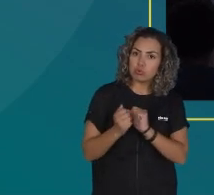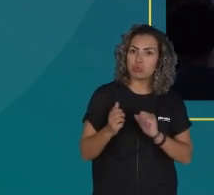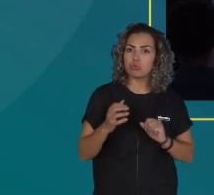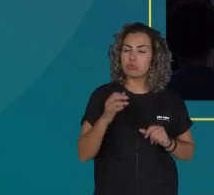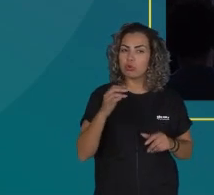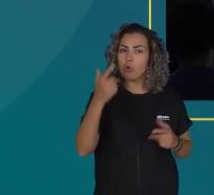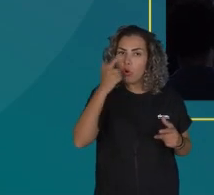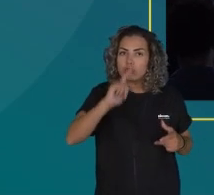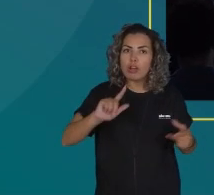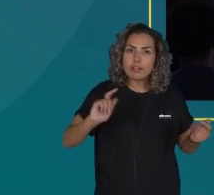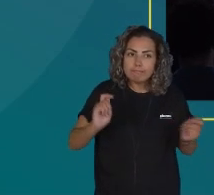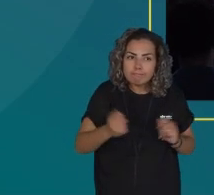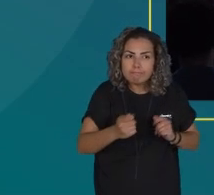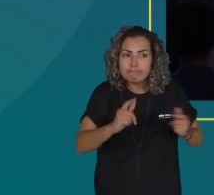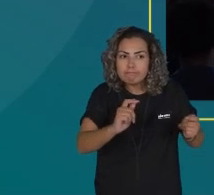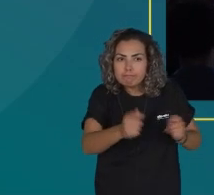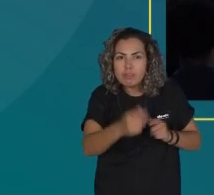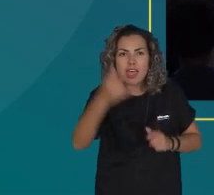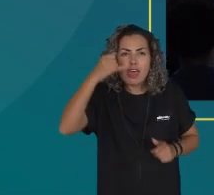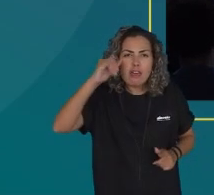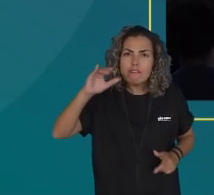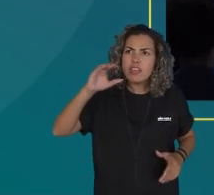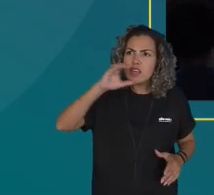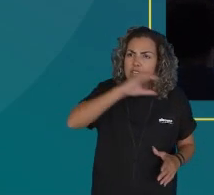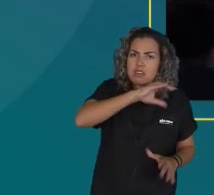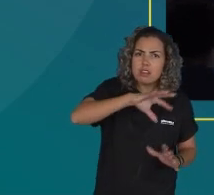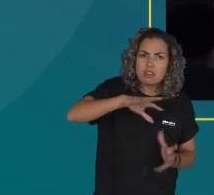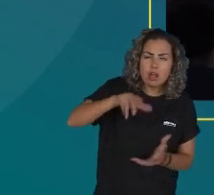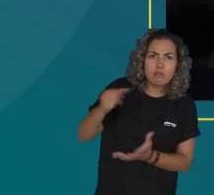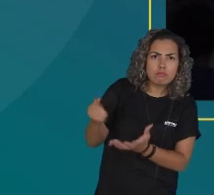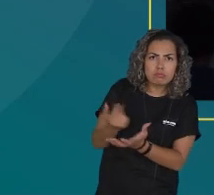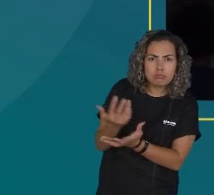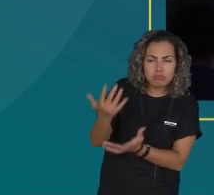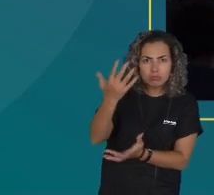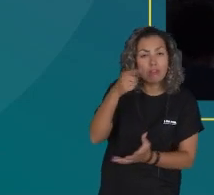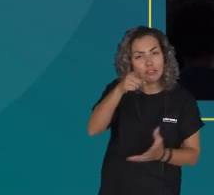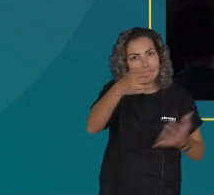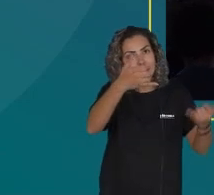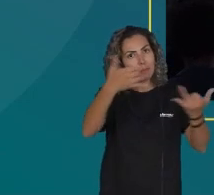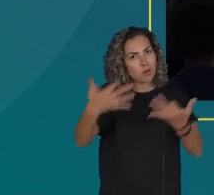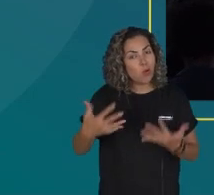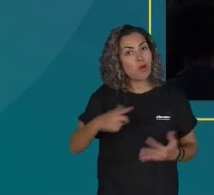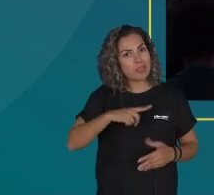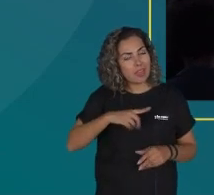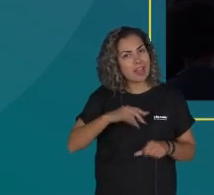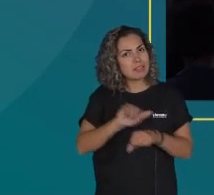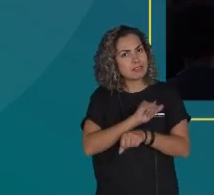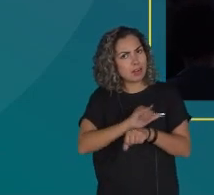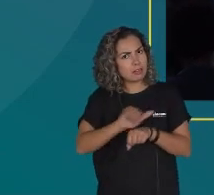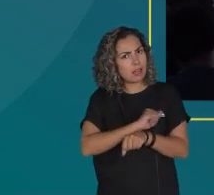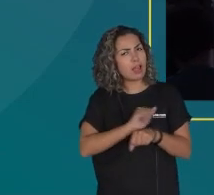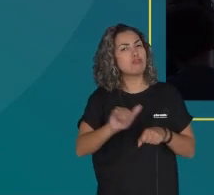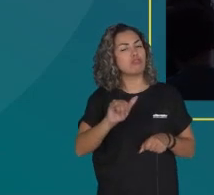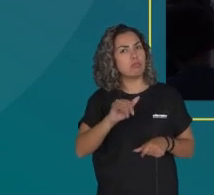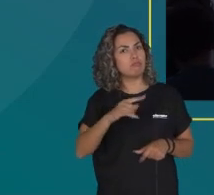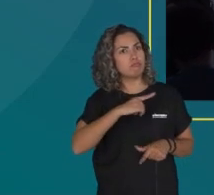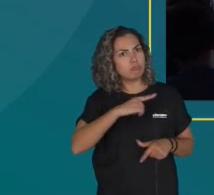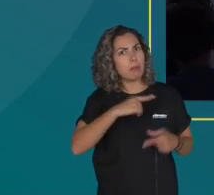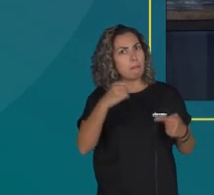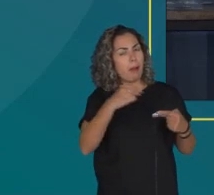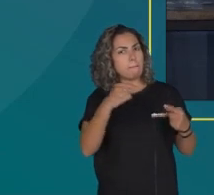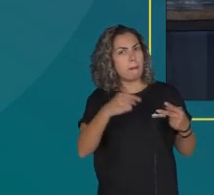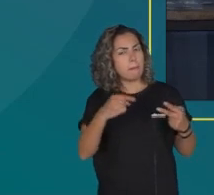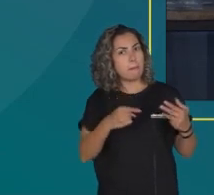Adaptation Charter. You mentioned CHAMP, where there's so many initiatives. And I honestly just want to say that our relationship